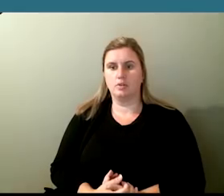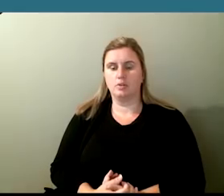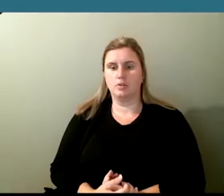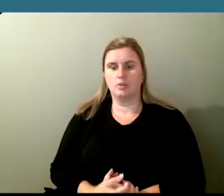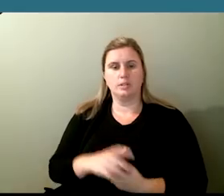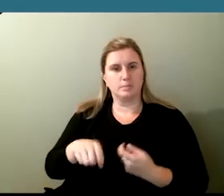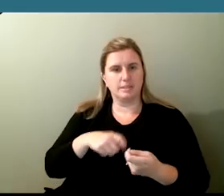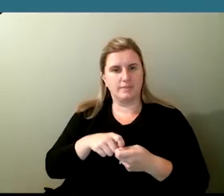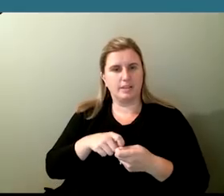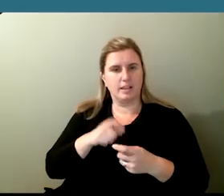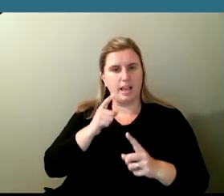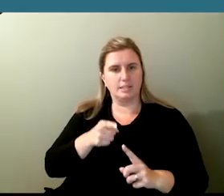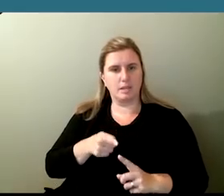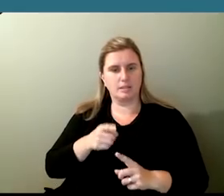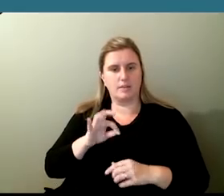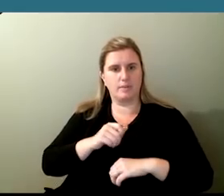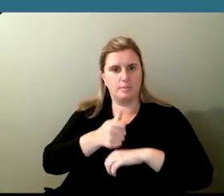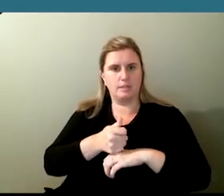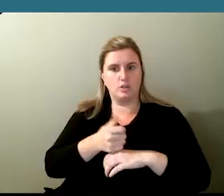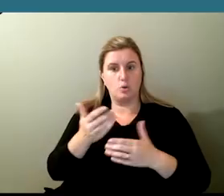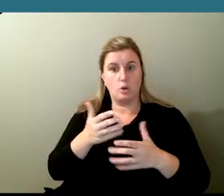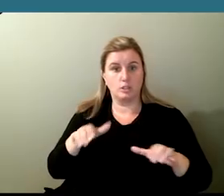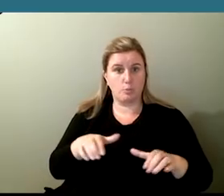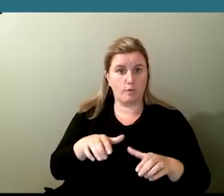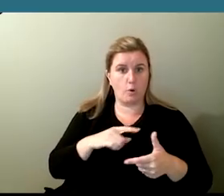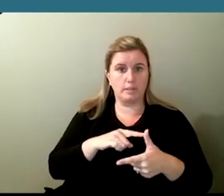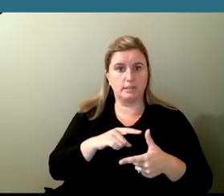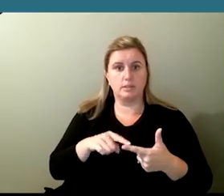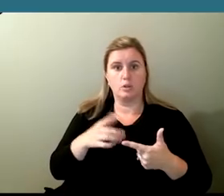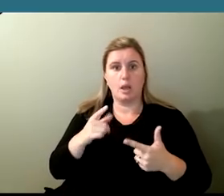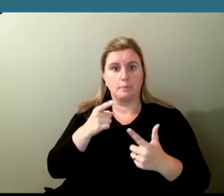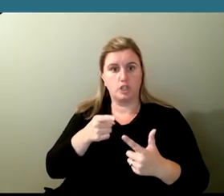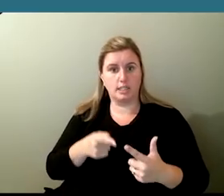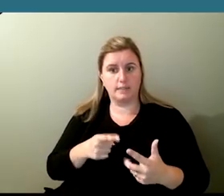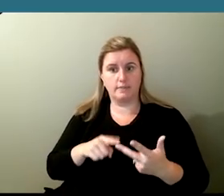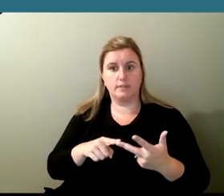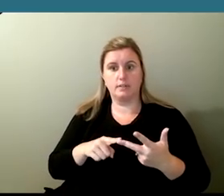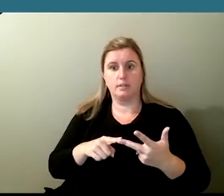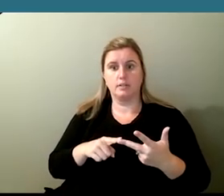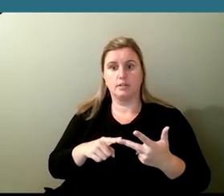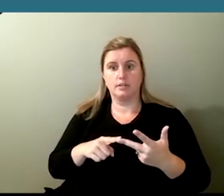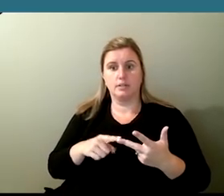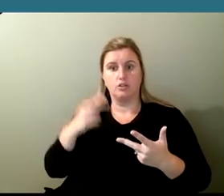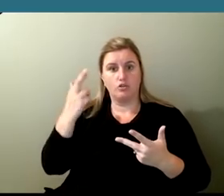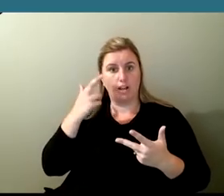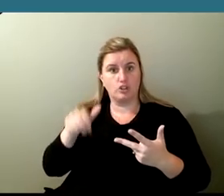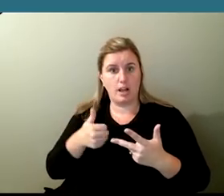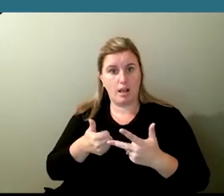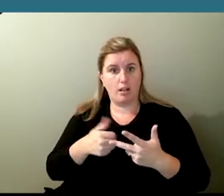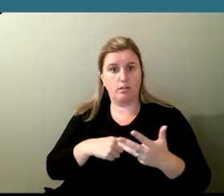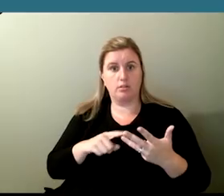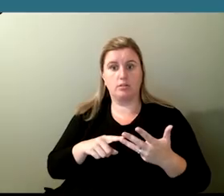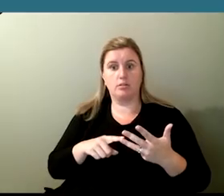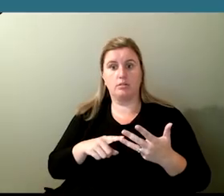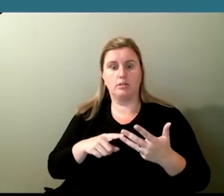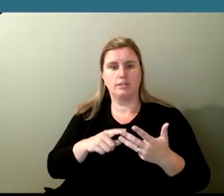specific aspects of implementation. What is the performance? What is the objective to be trained? The rationale of it. This is